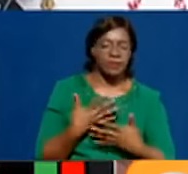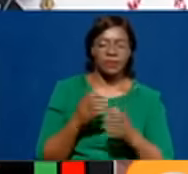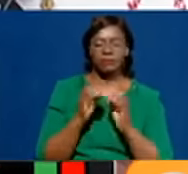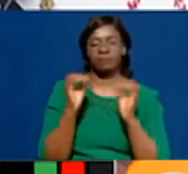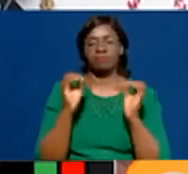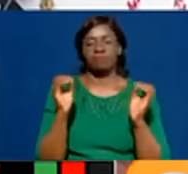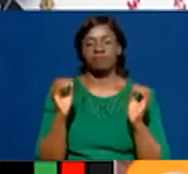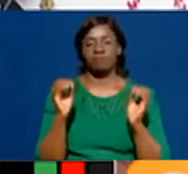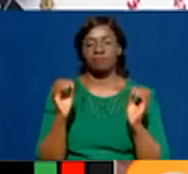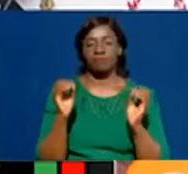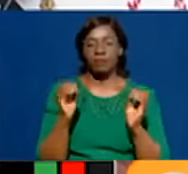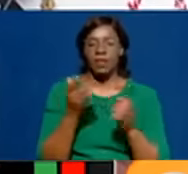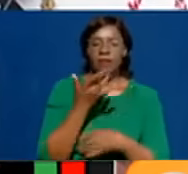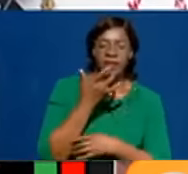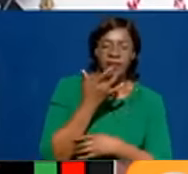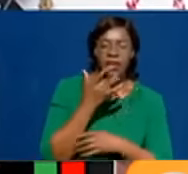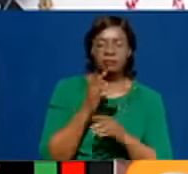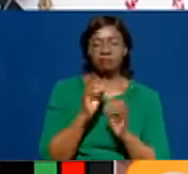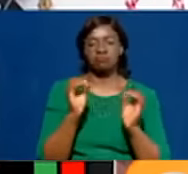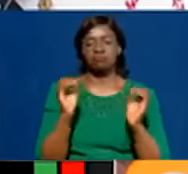without fear favor